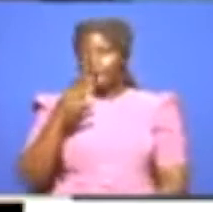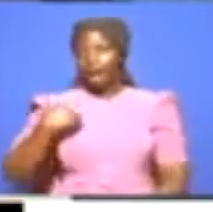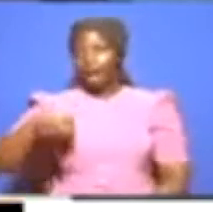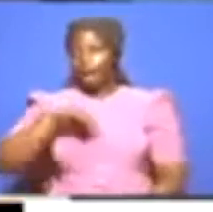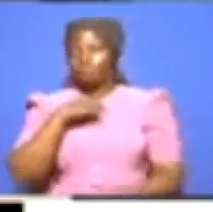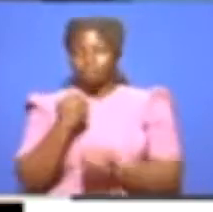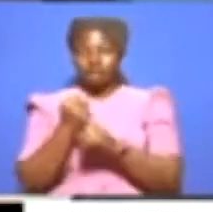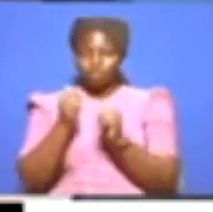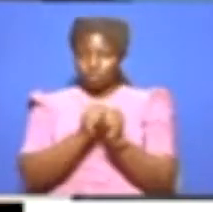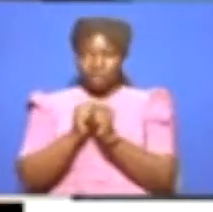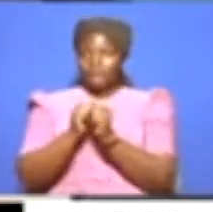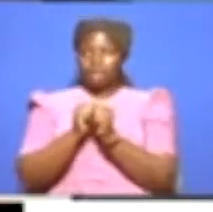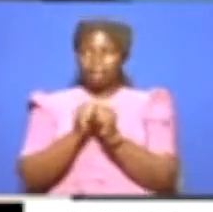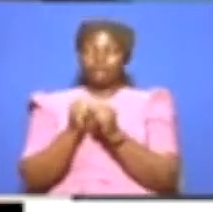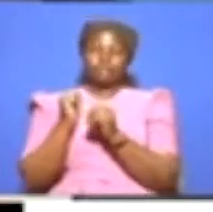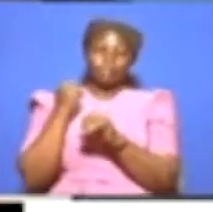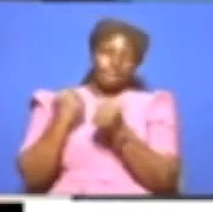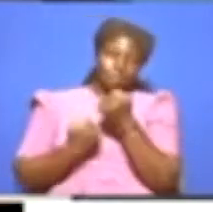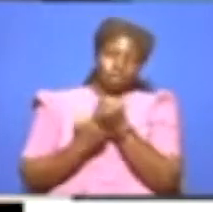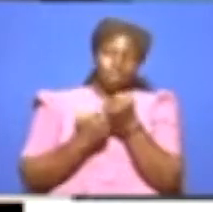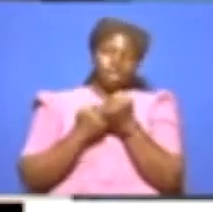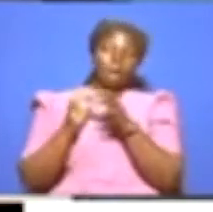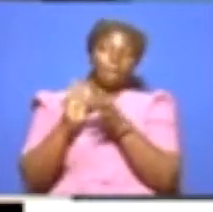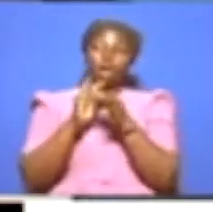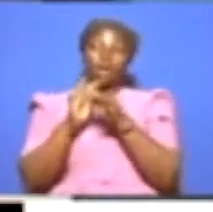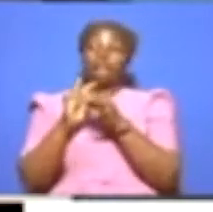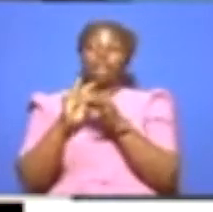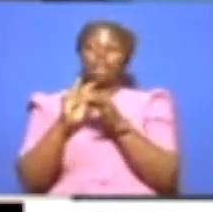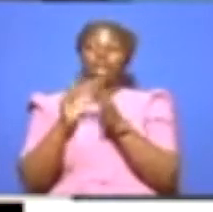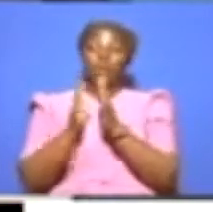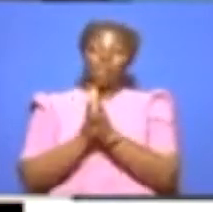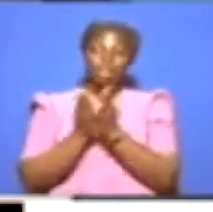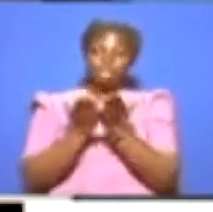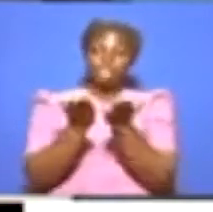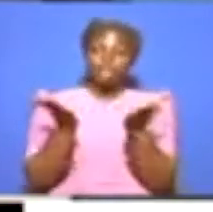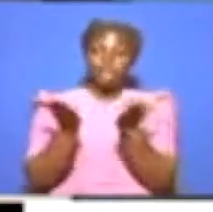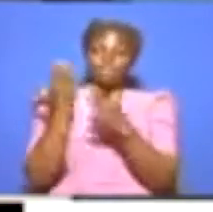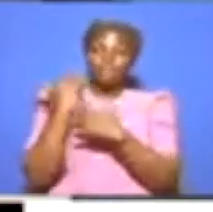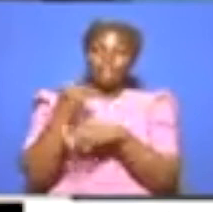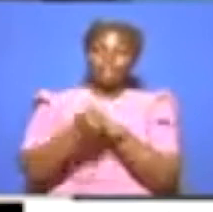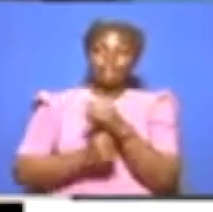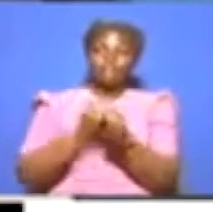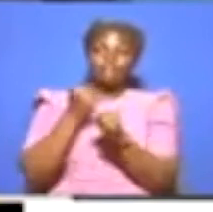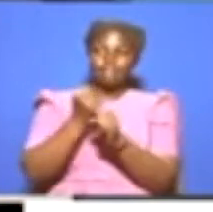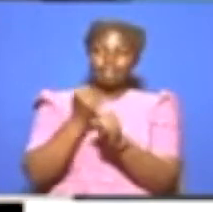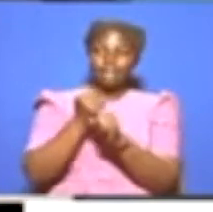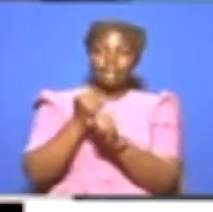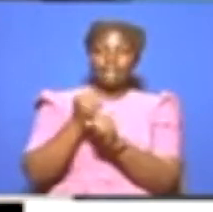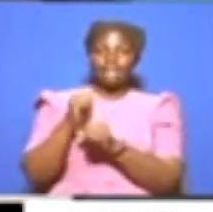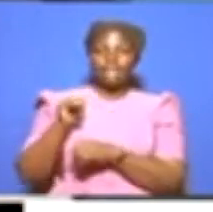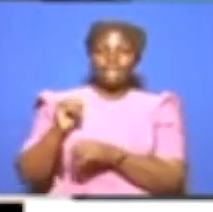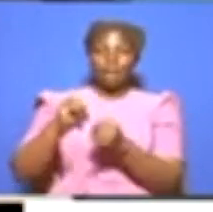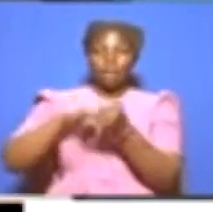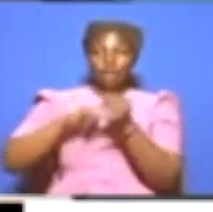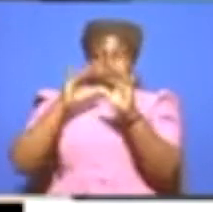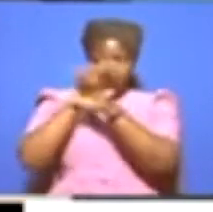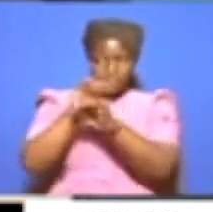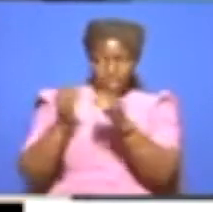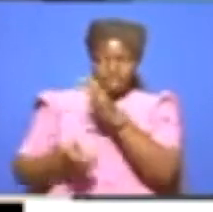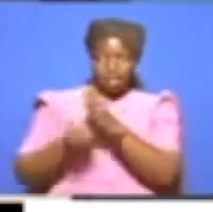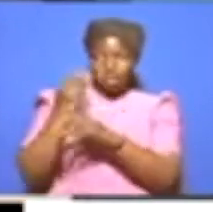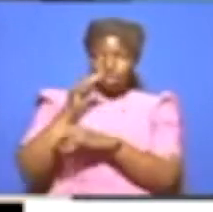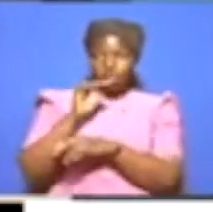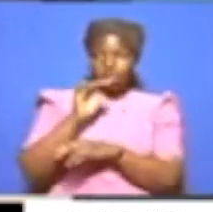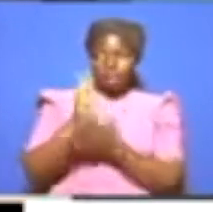them. And last year, the First Lady actually launched phase two of that program. So we work very close with CA.